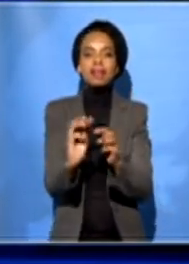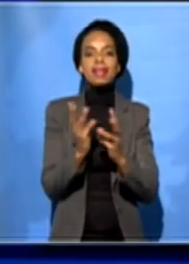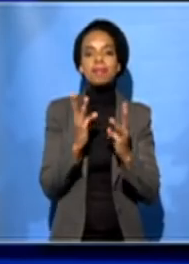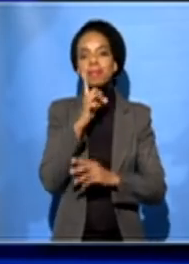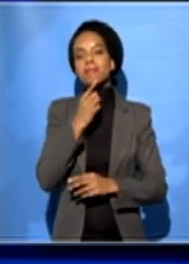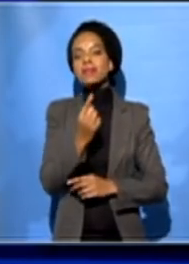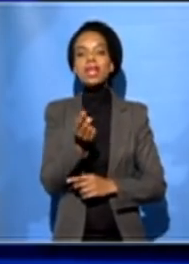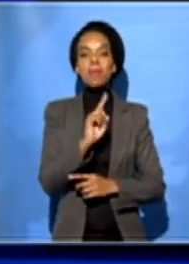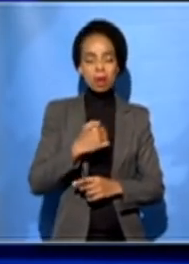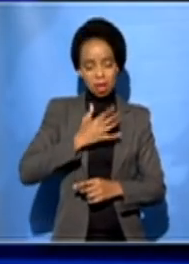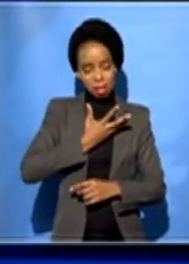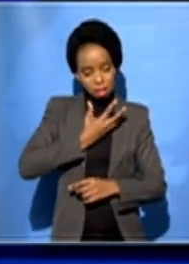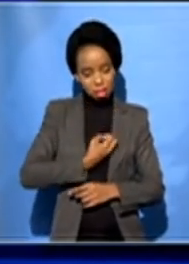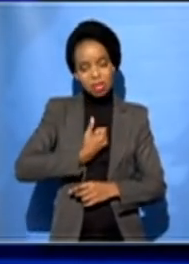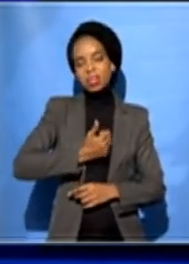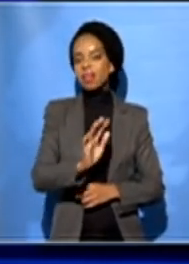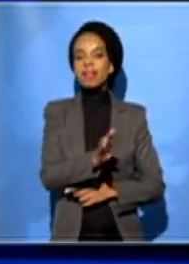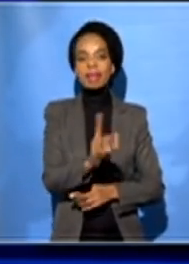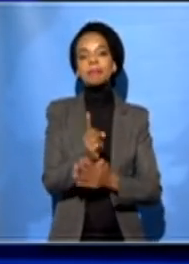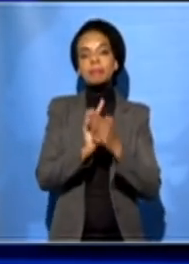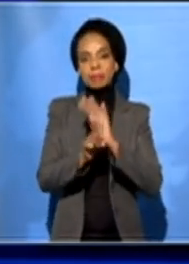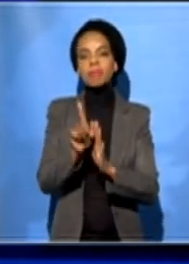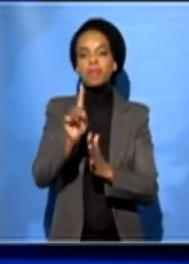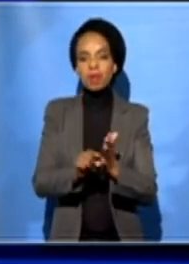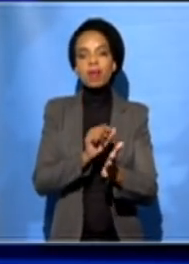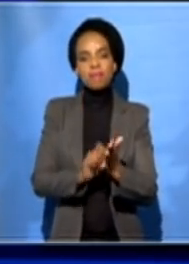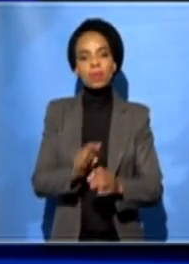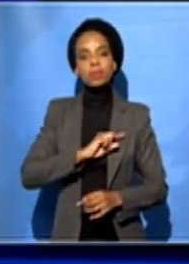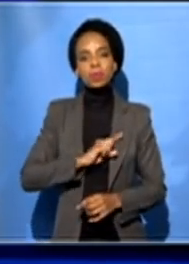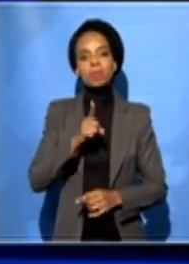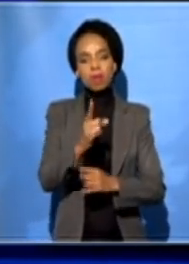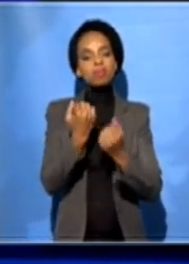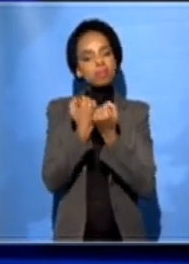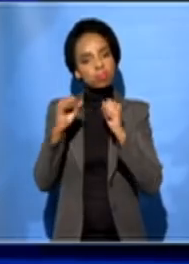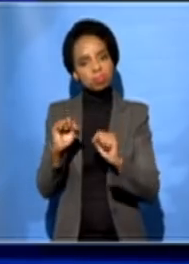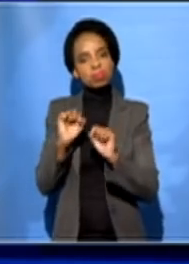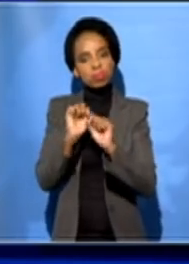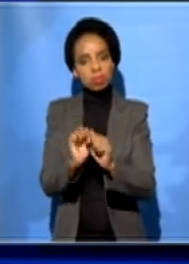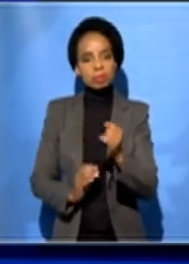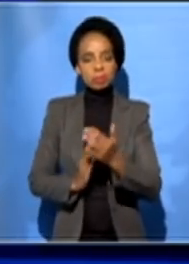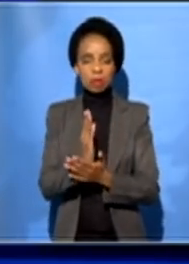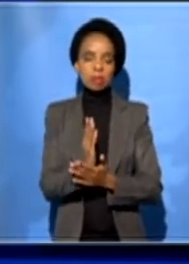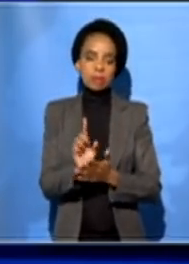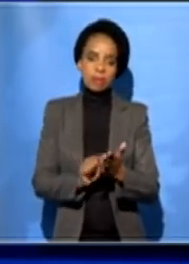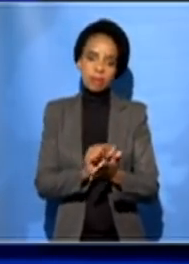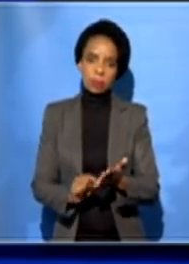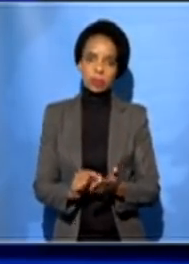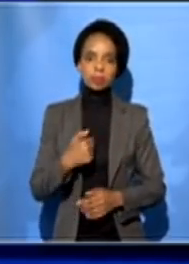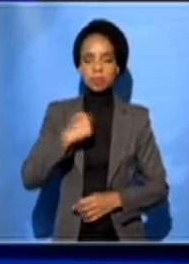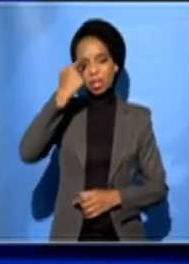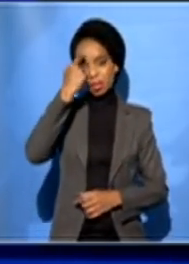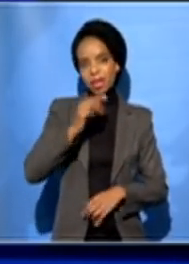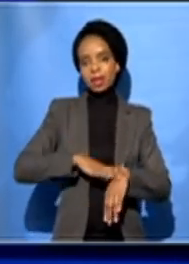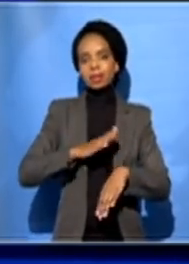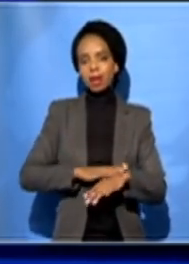putting you off. Get out there and vote. It is the right thing to do. It's your democratic thing to do. And I think you've still got time to